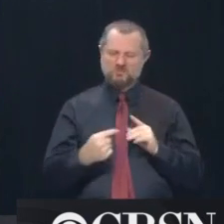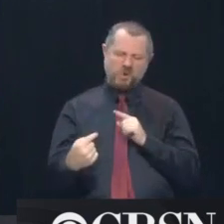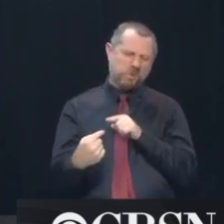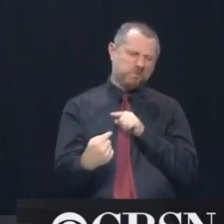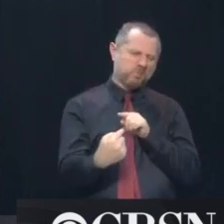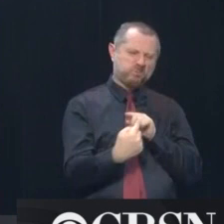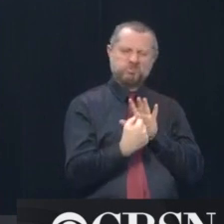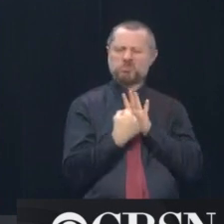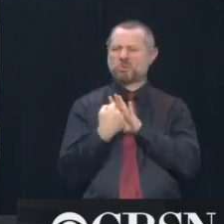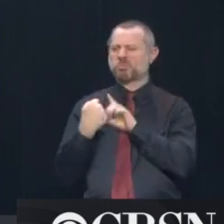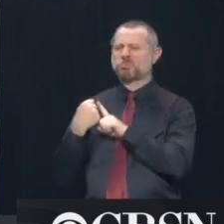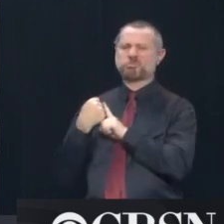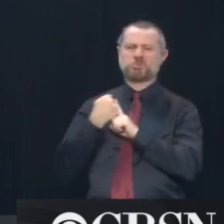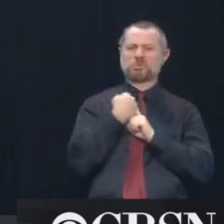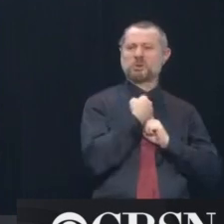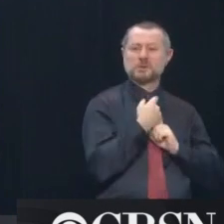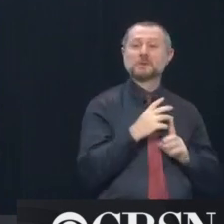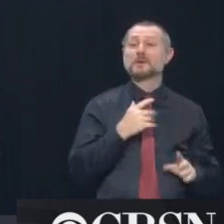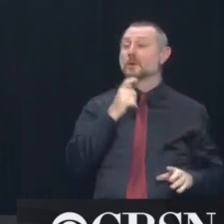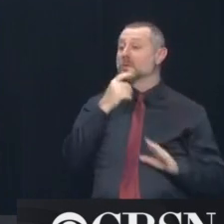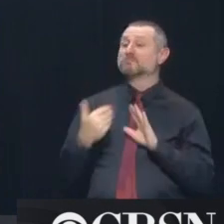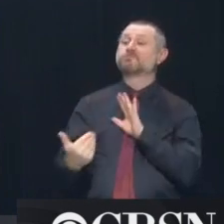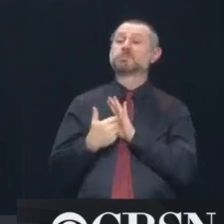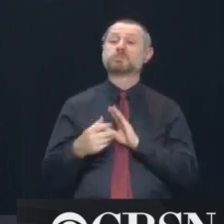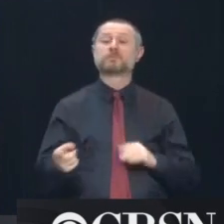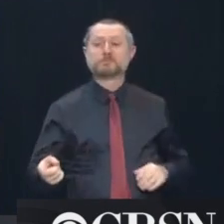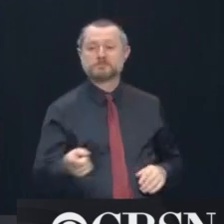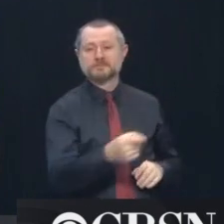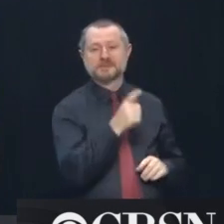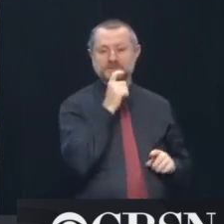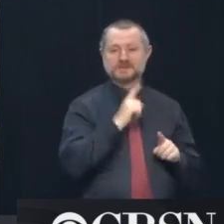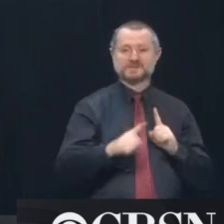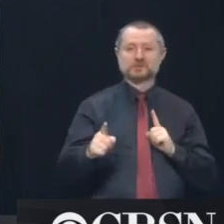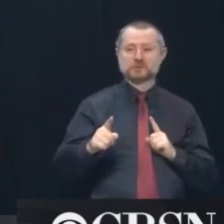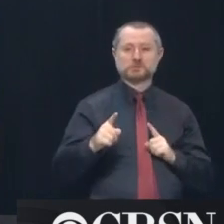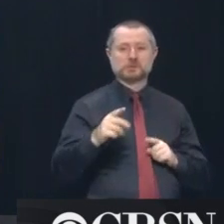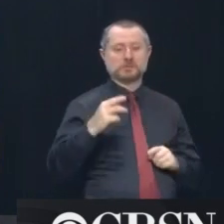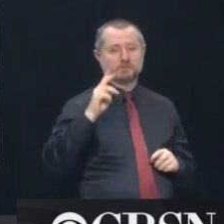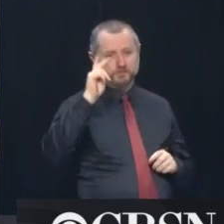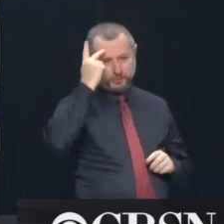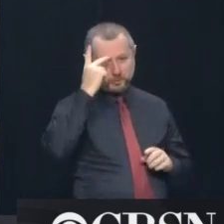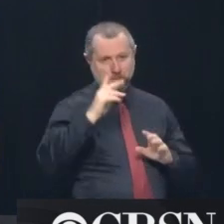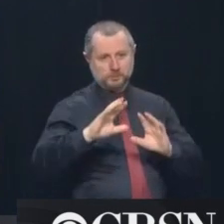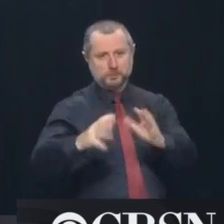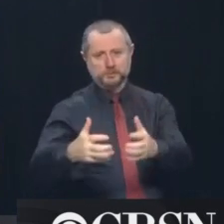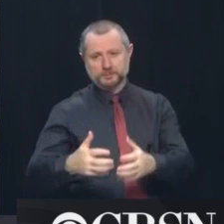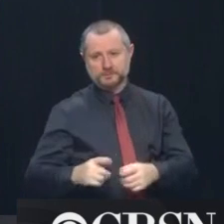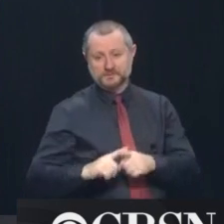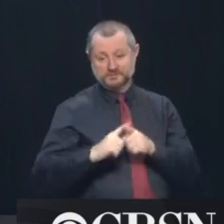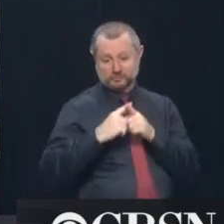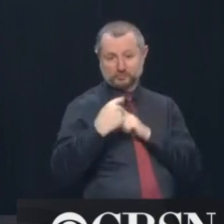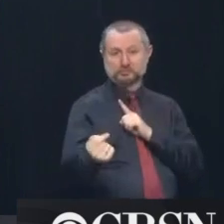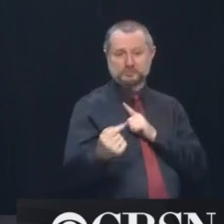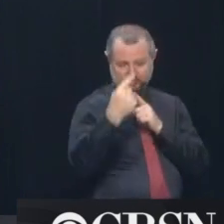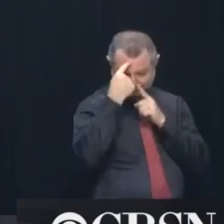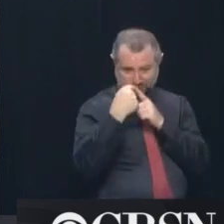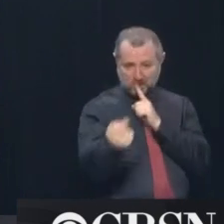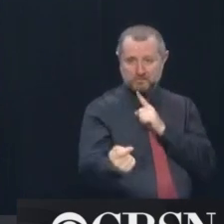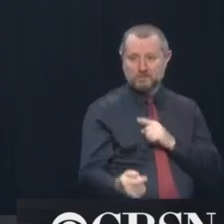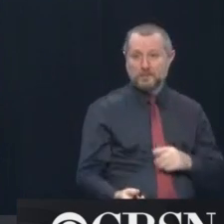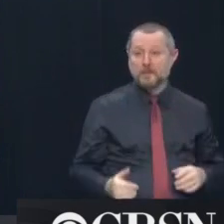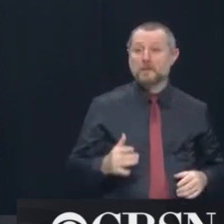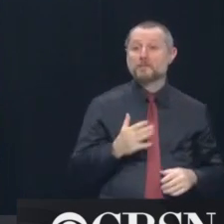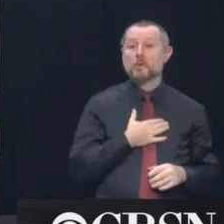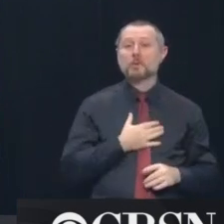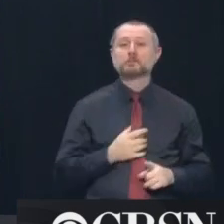rules I put out is primarily political, right? What I'm saying is, let's get past